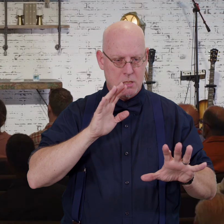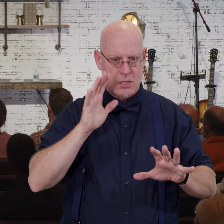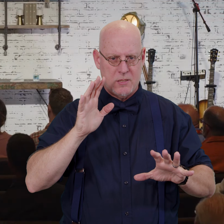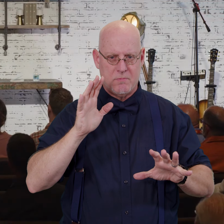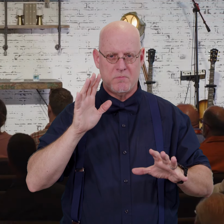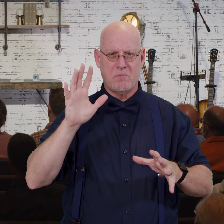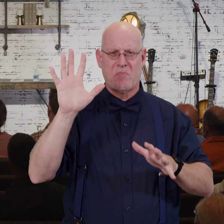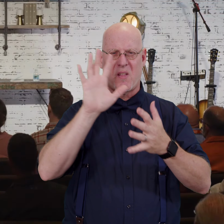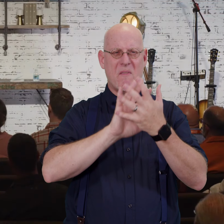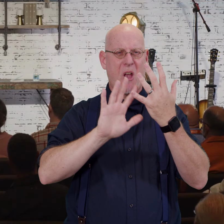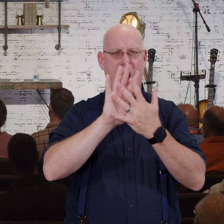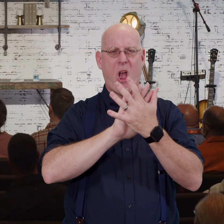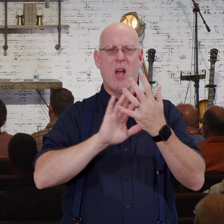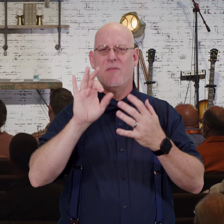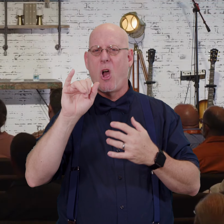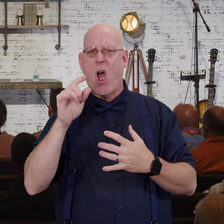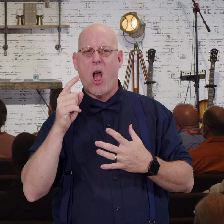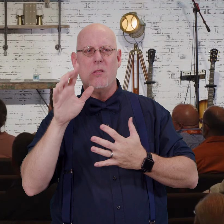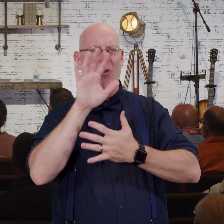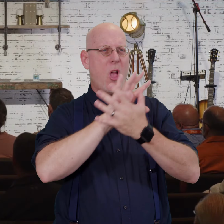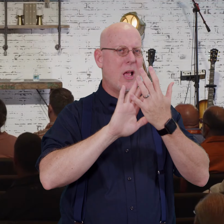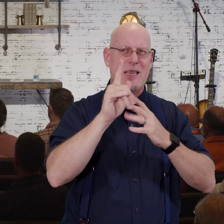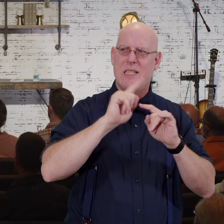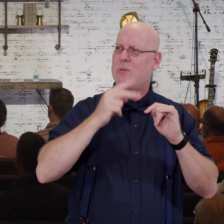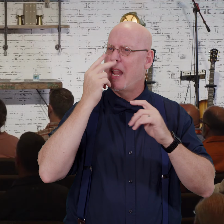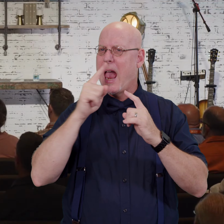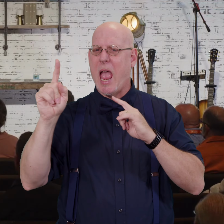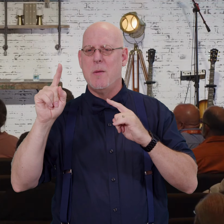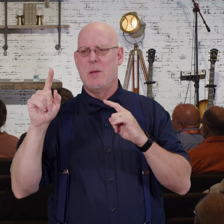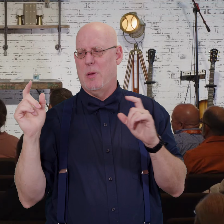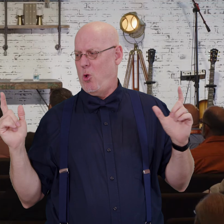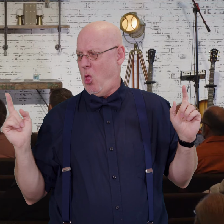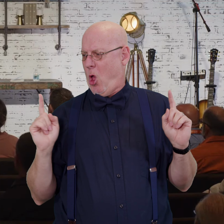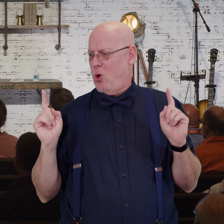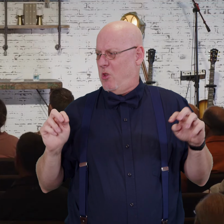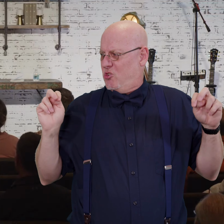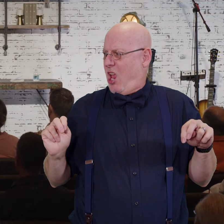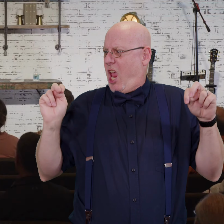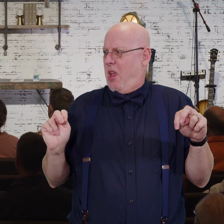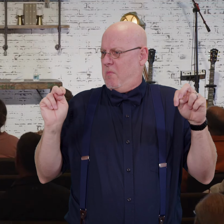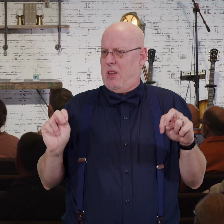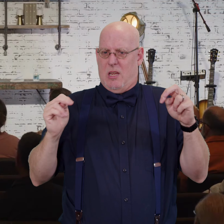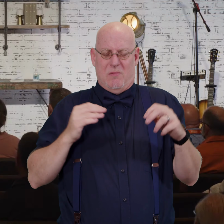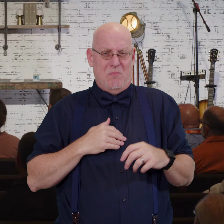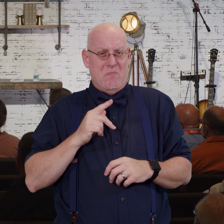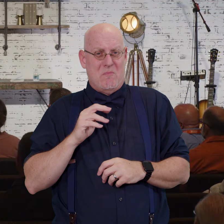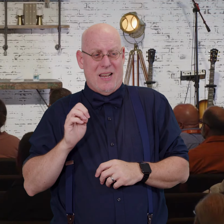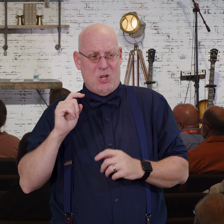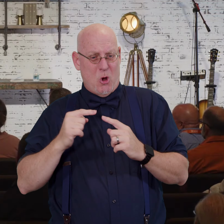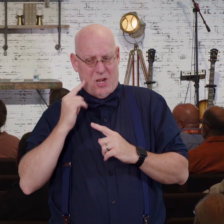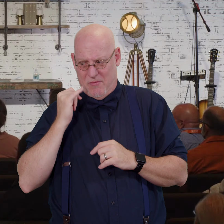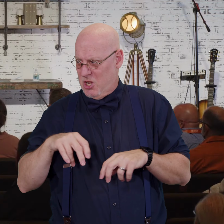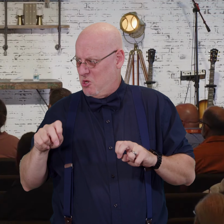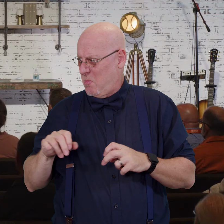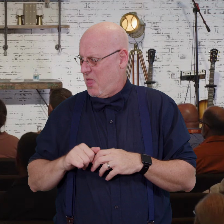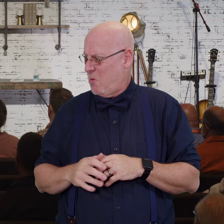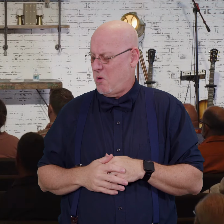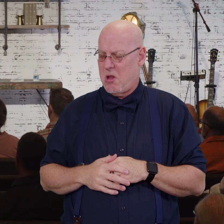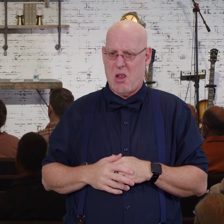There's all this fog and smoke everywhere. I can't see what's going on. These people are close to me, and they're jumping around. My knees would hurt if I jumped around like